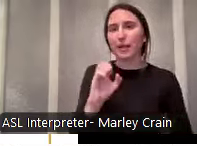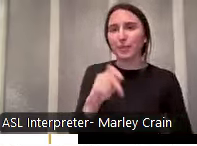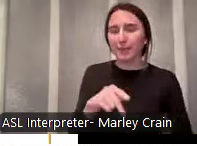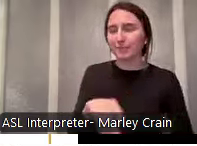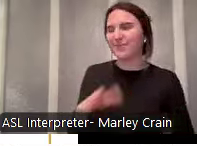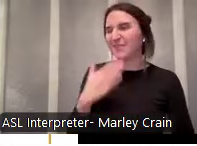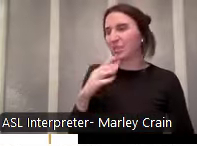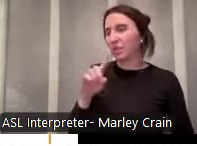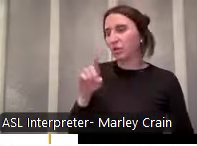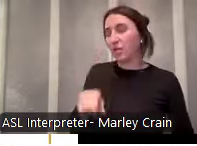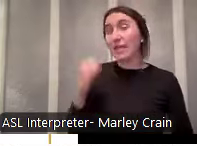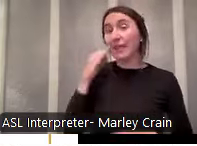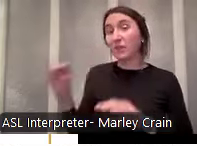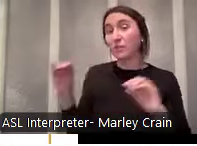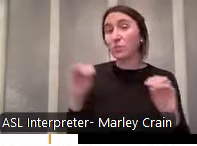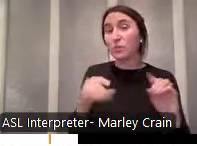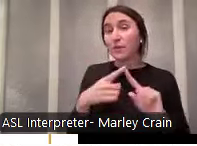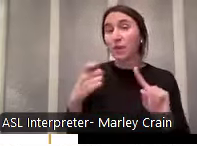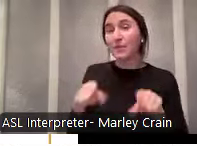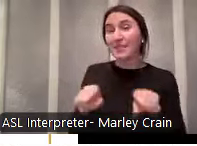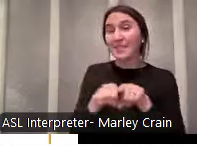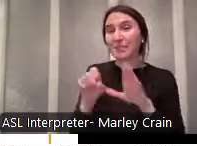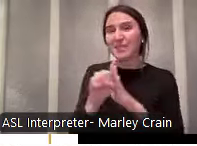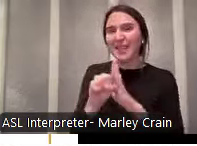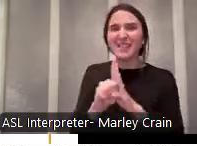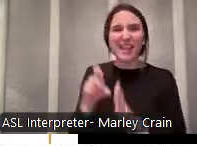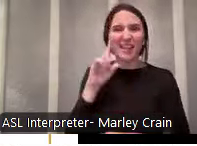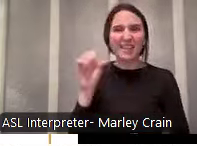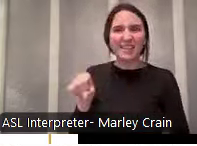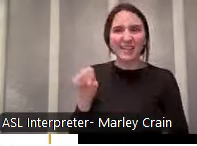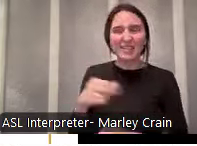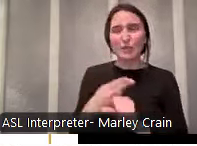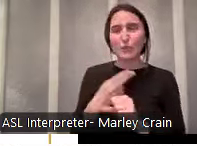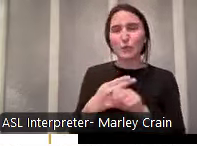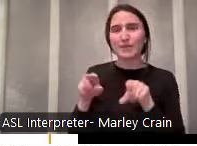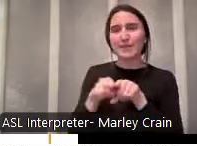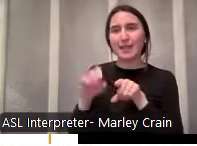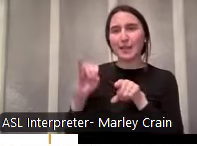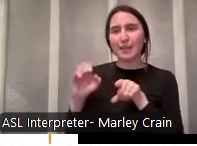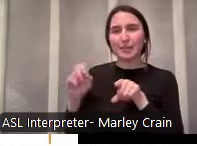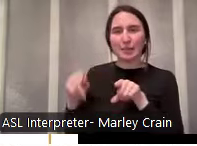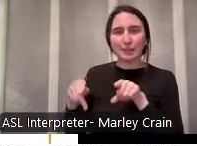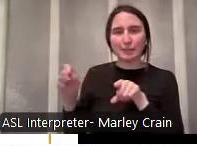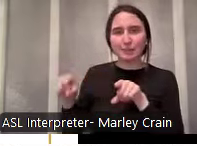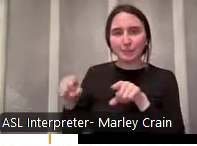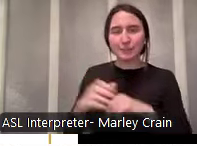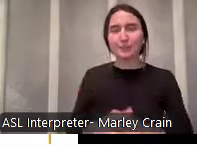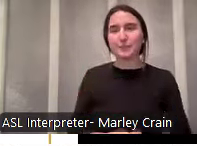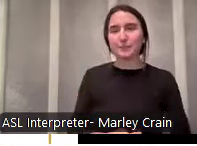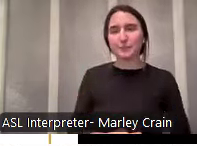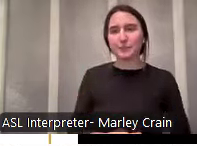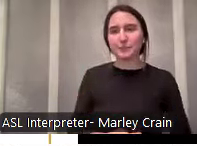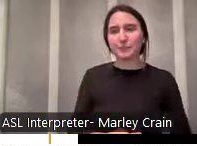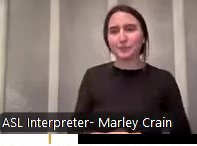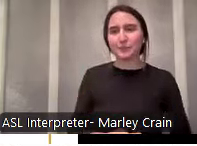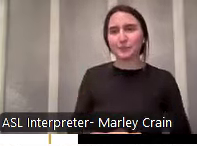state, I think they would have to do it. And in any event, it would seem like a pretty tricky argument that they don't have